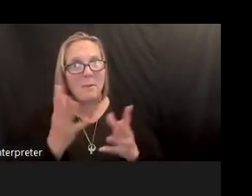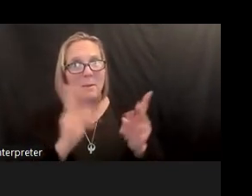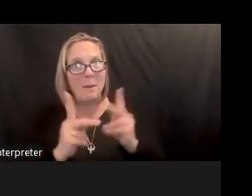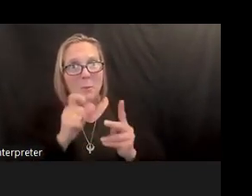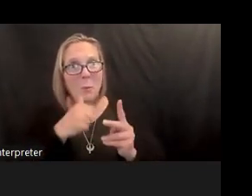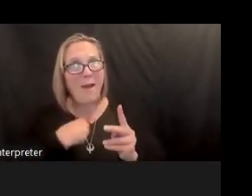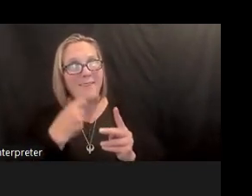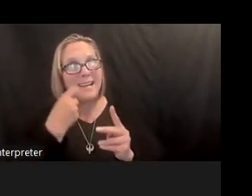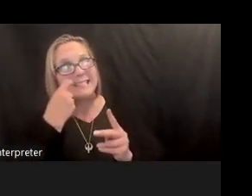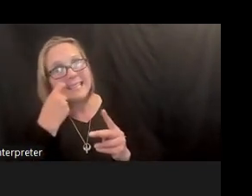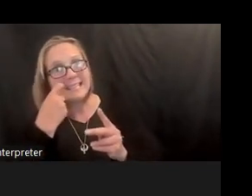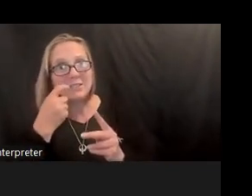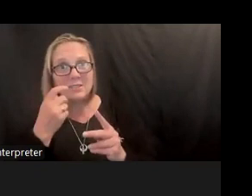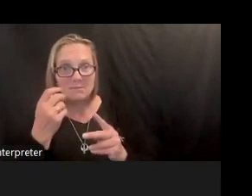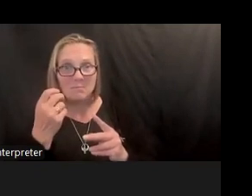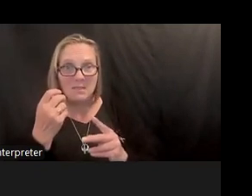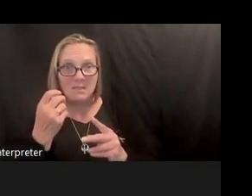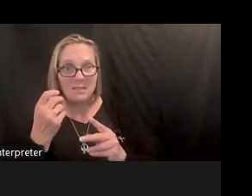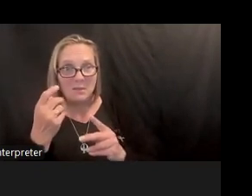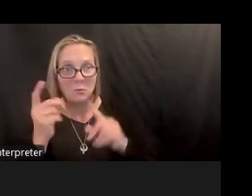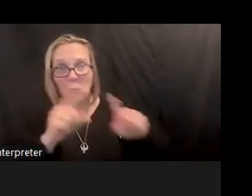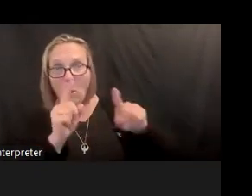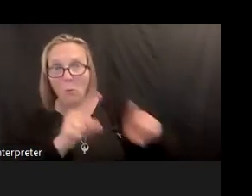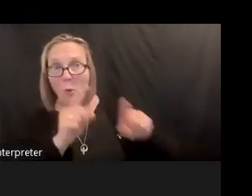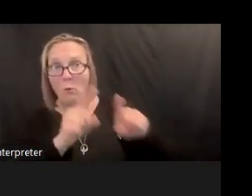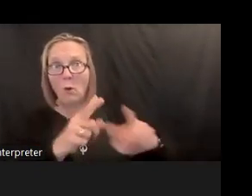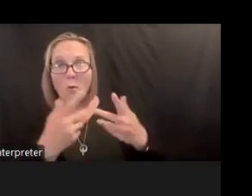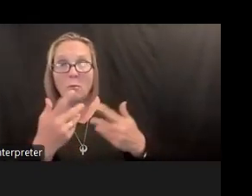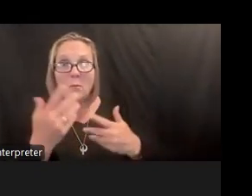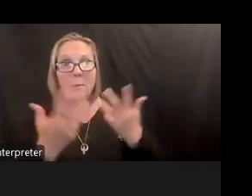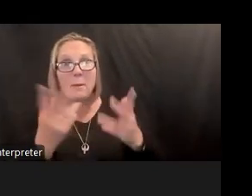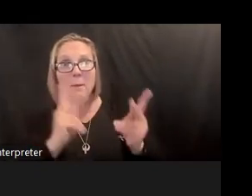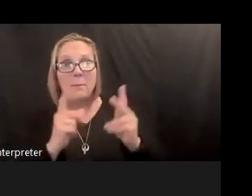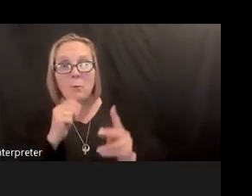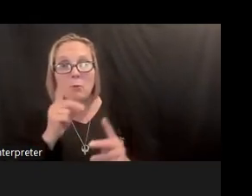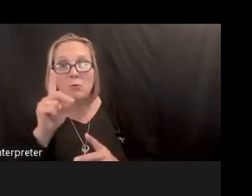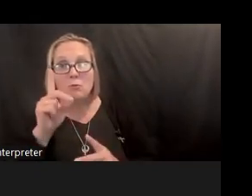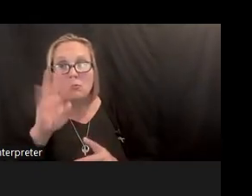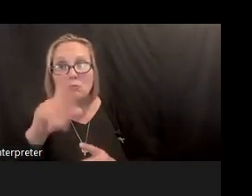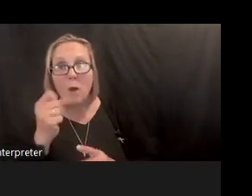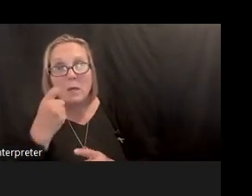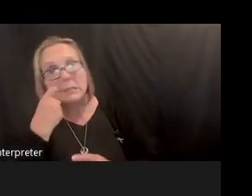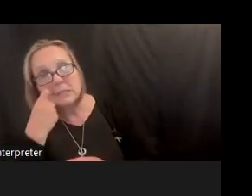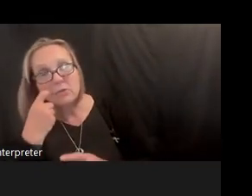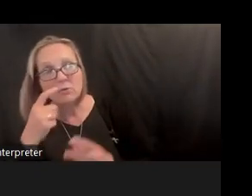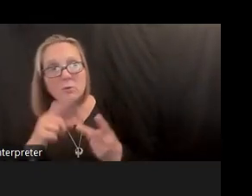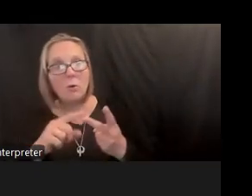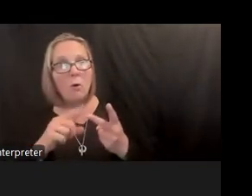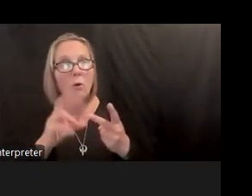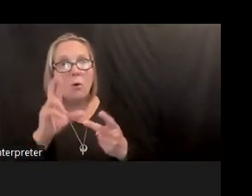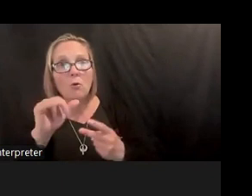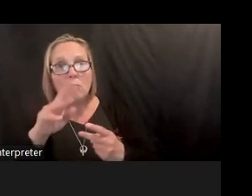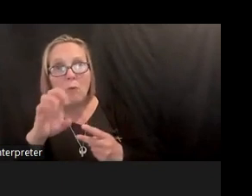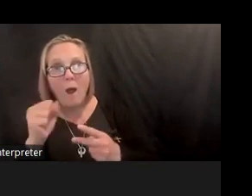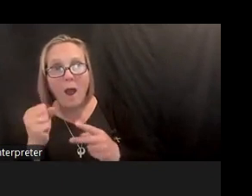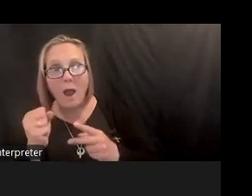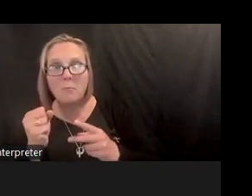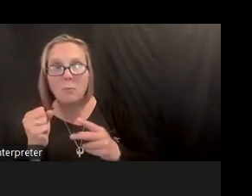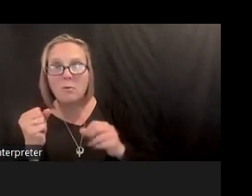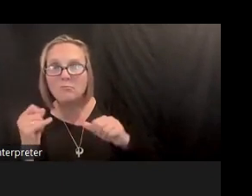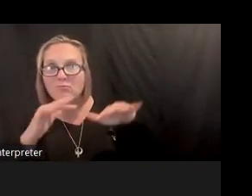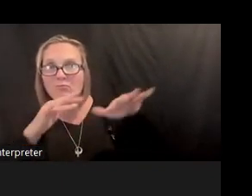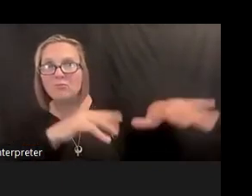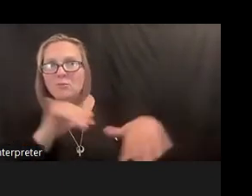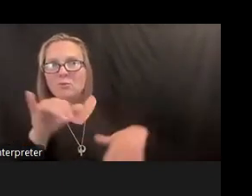to gambling and maybe other things, drugs and crime, and we're more concerned with that in the community. So